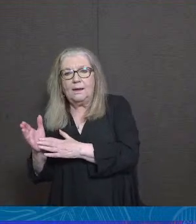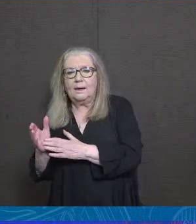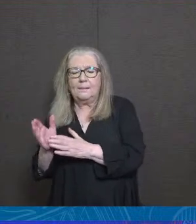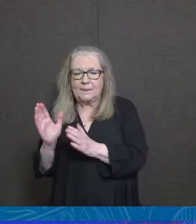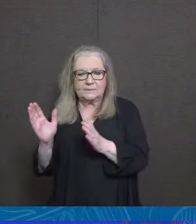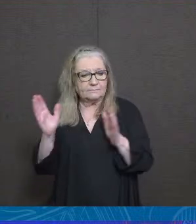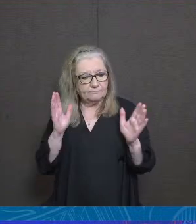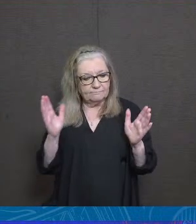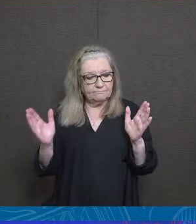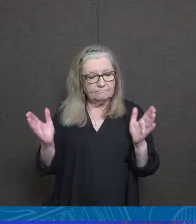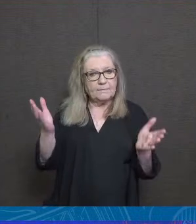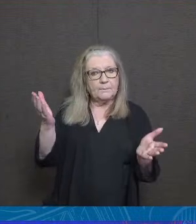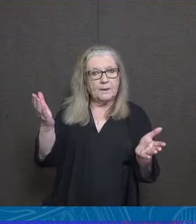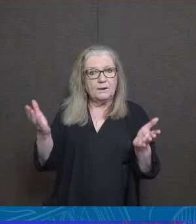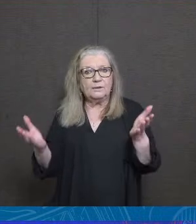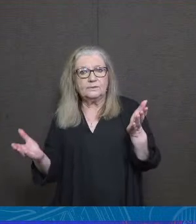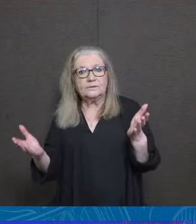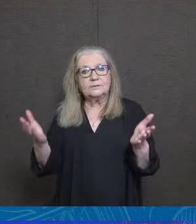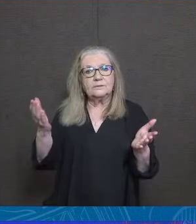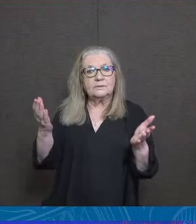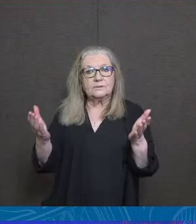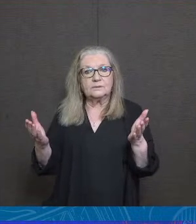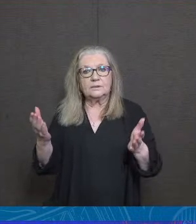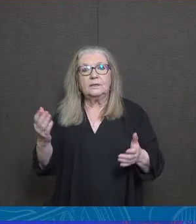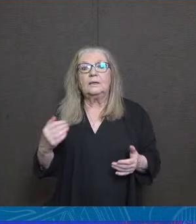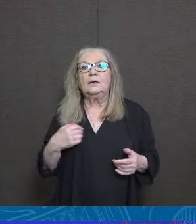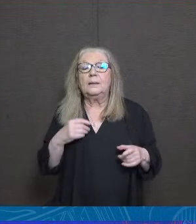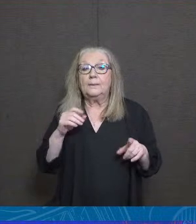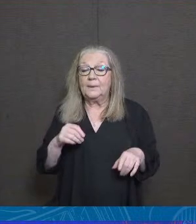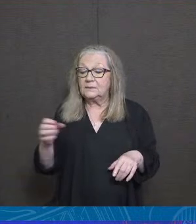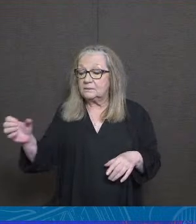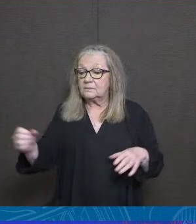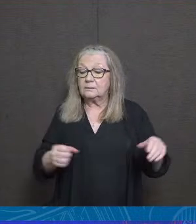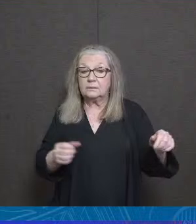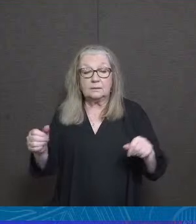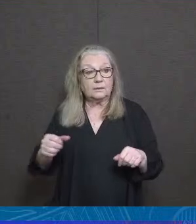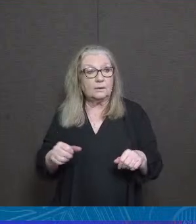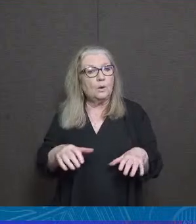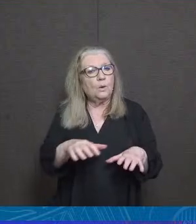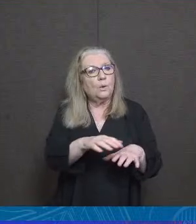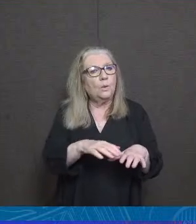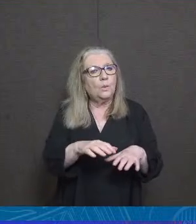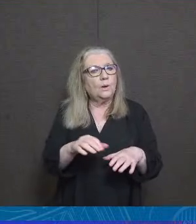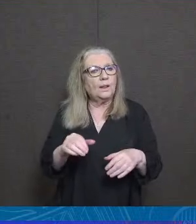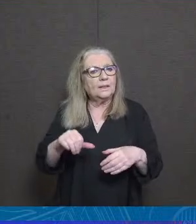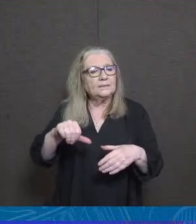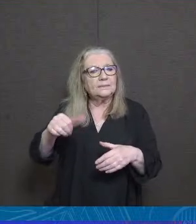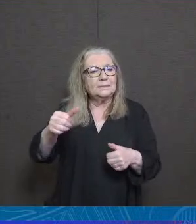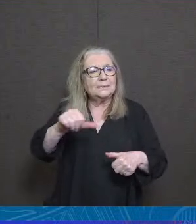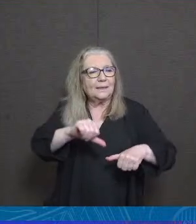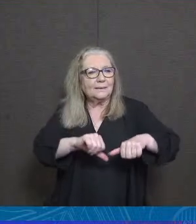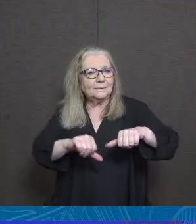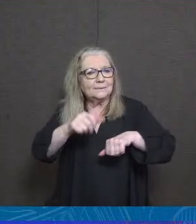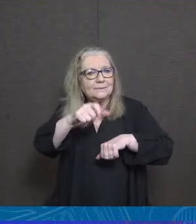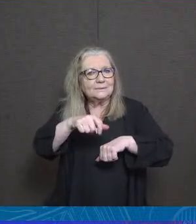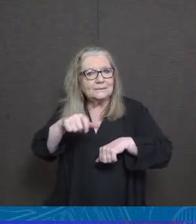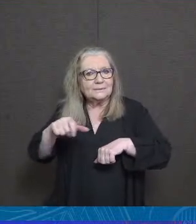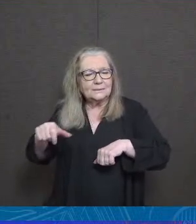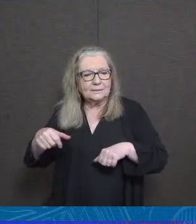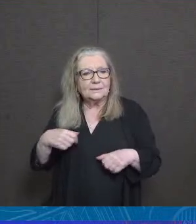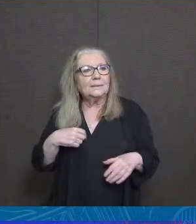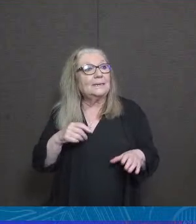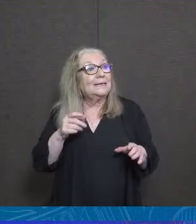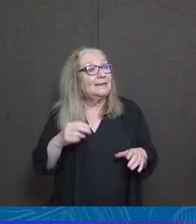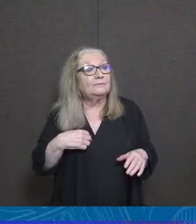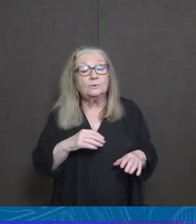Together with the data, we also need to involve the local scientists. So this has been done as much as possible, but there are still many gaps. If